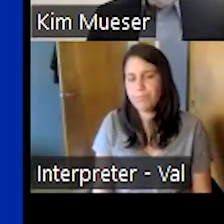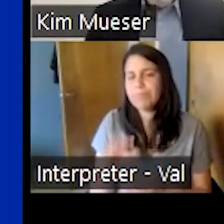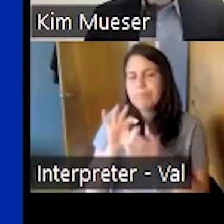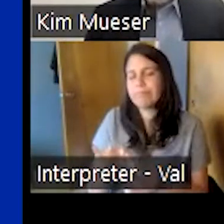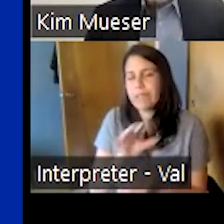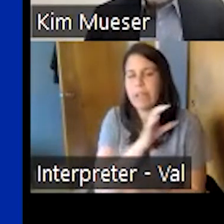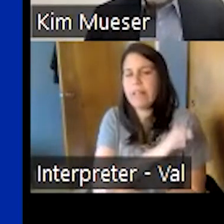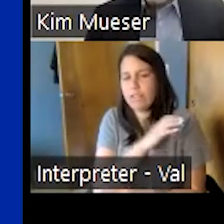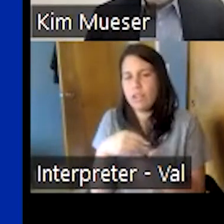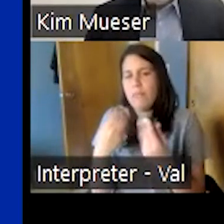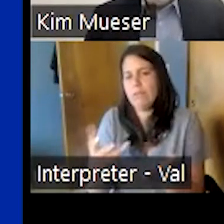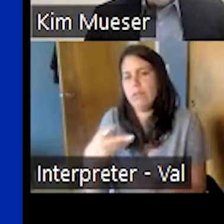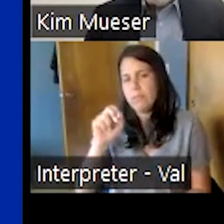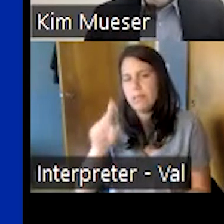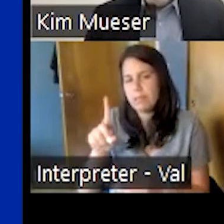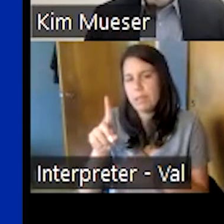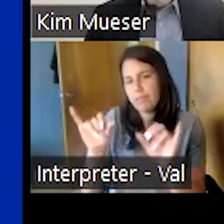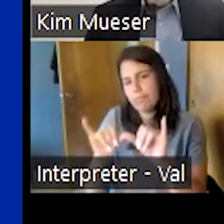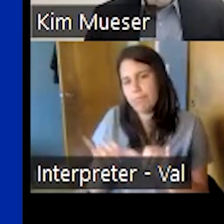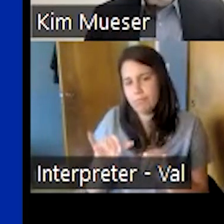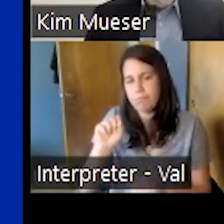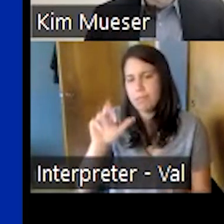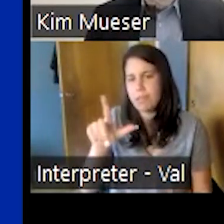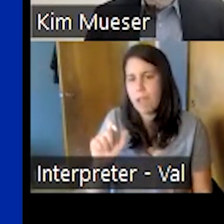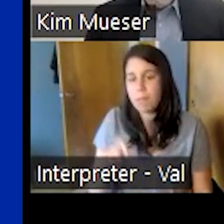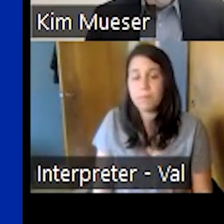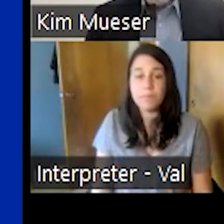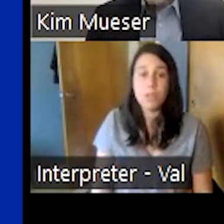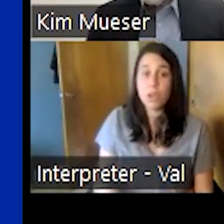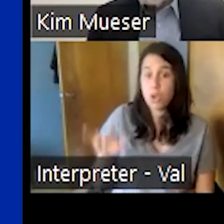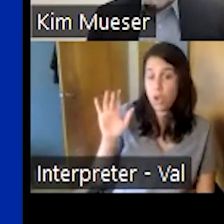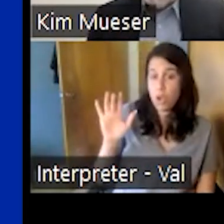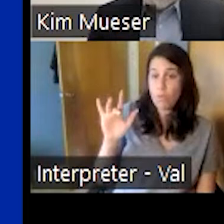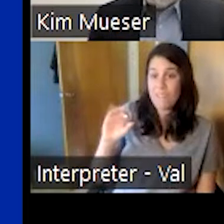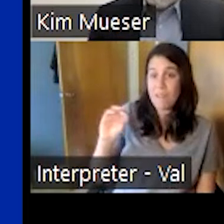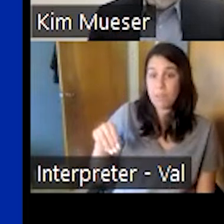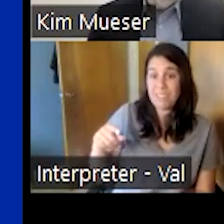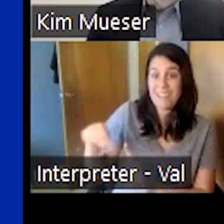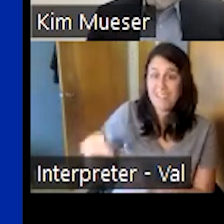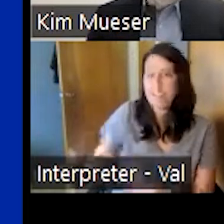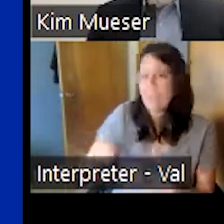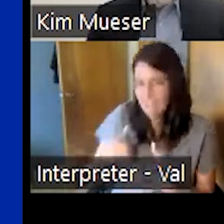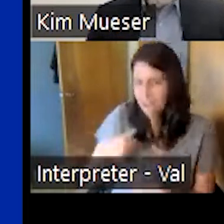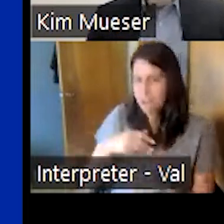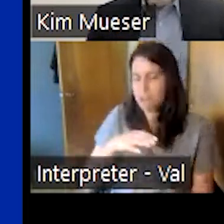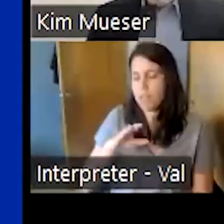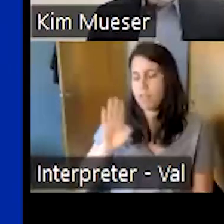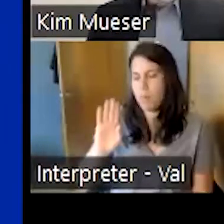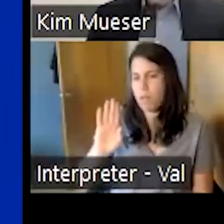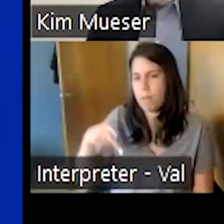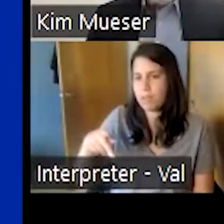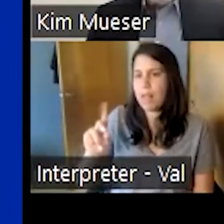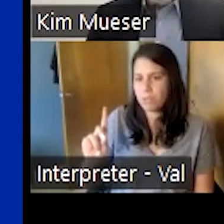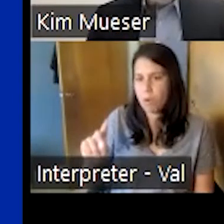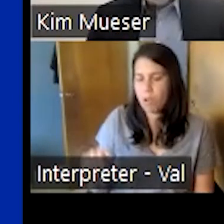In addition to all of those diagnoses, 25% also had borderline personality disorder.